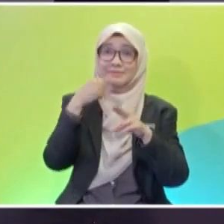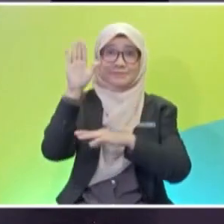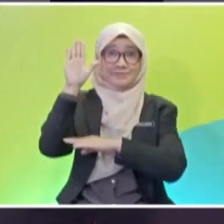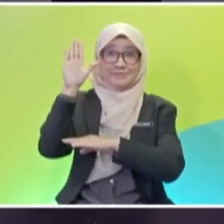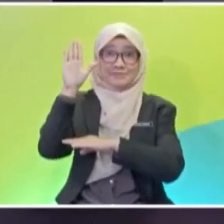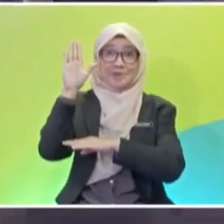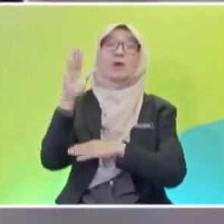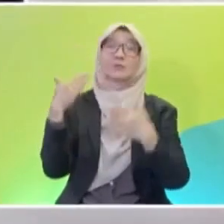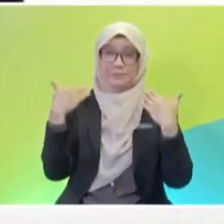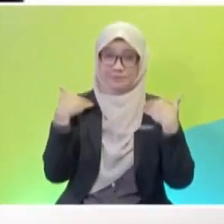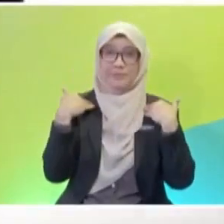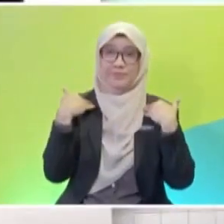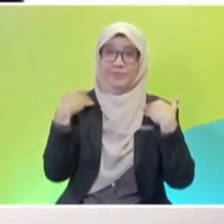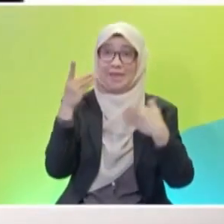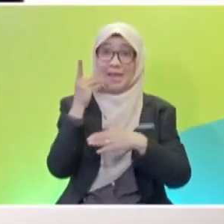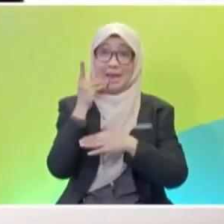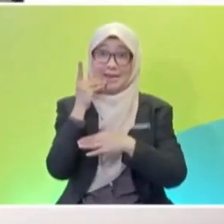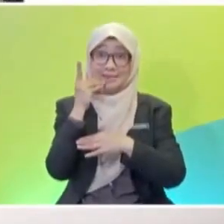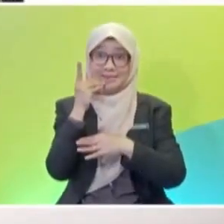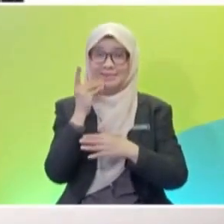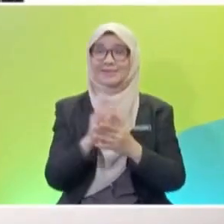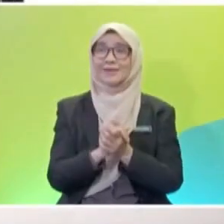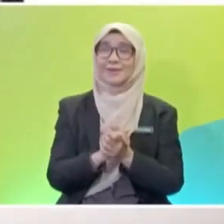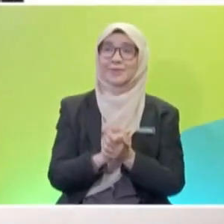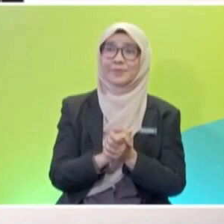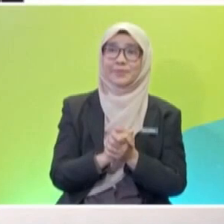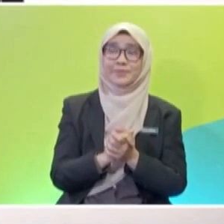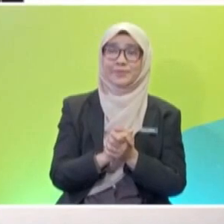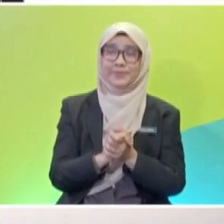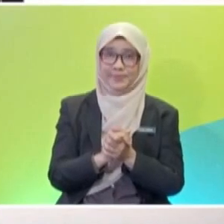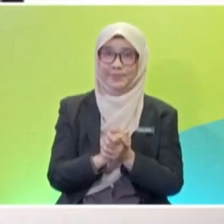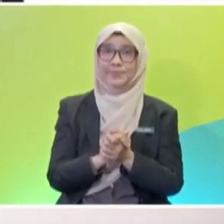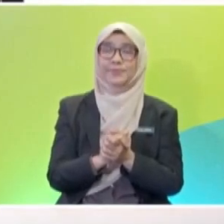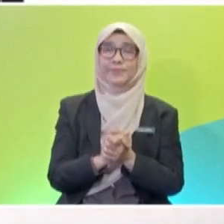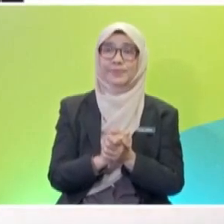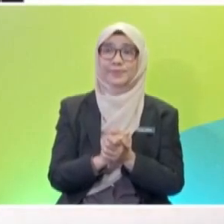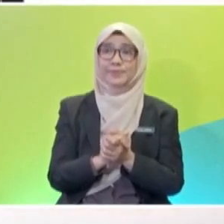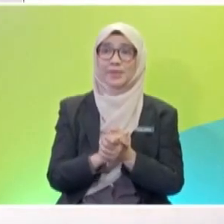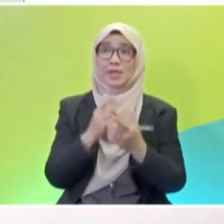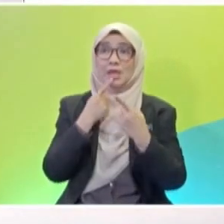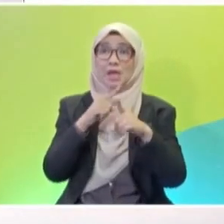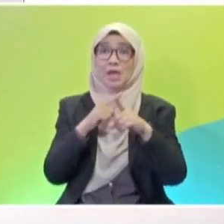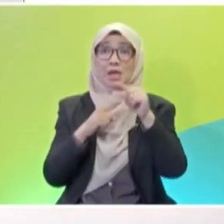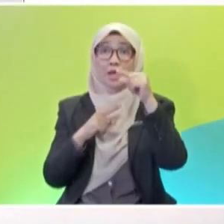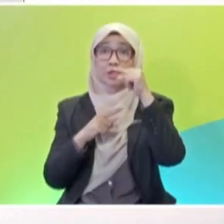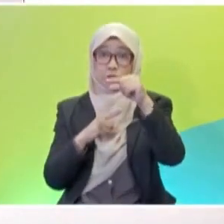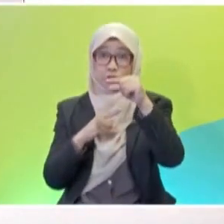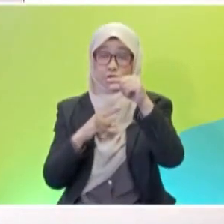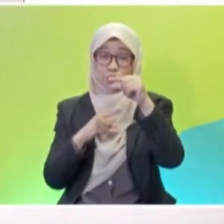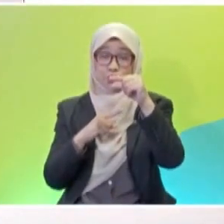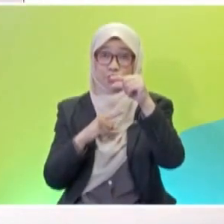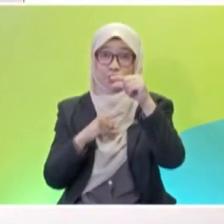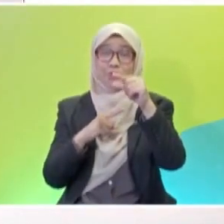one? Okay. Good. Dajrina, what's your response? What's your answer? A, B, C, D, E, F, or G? G.